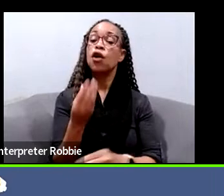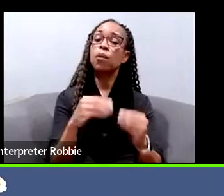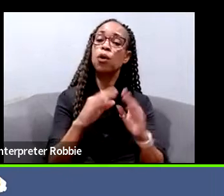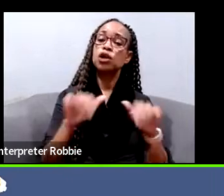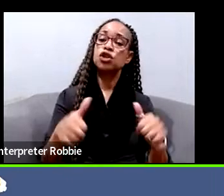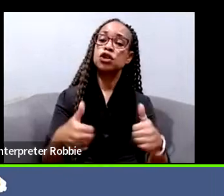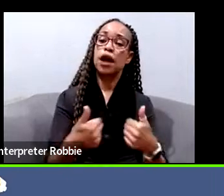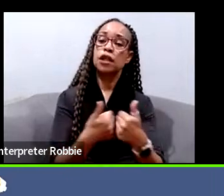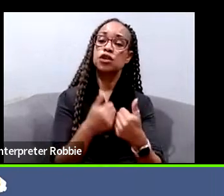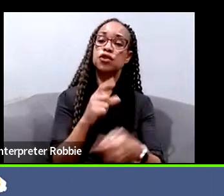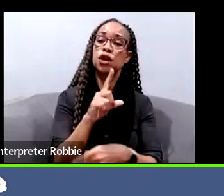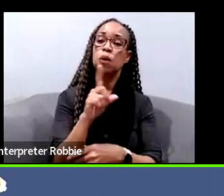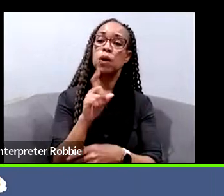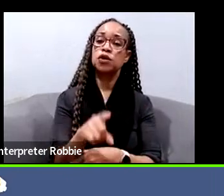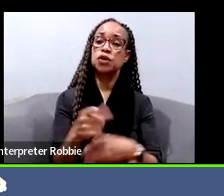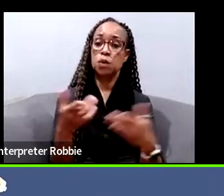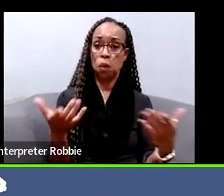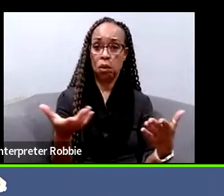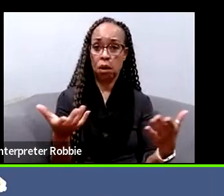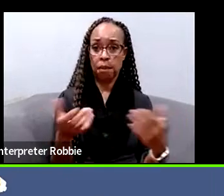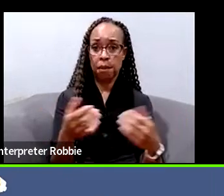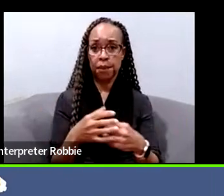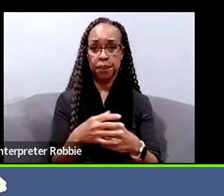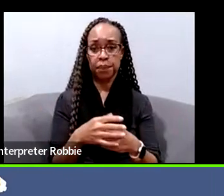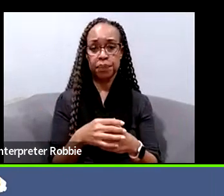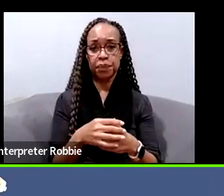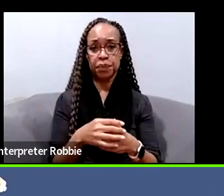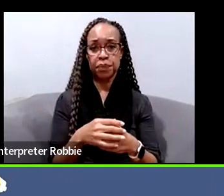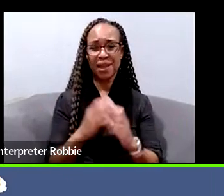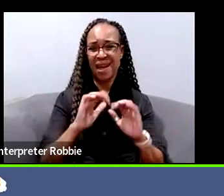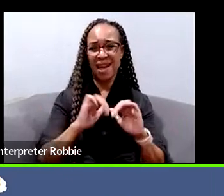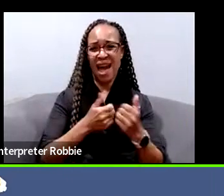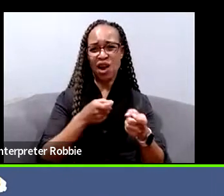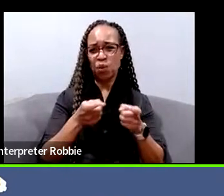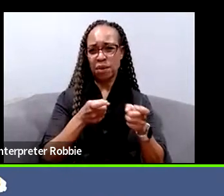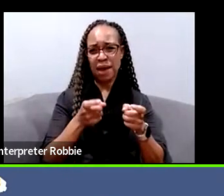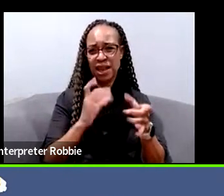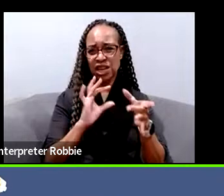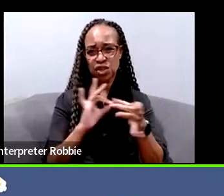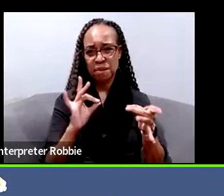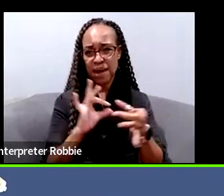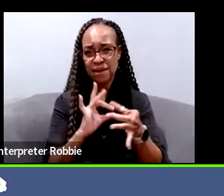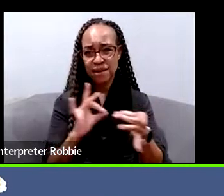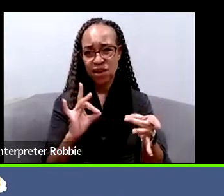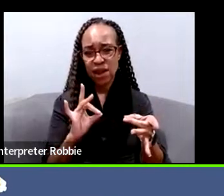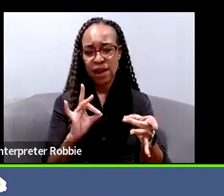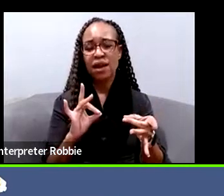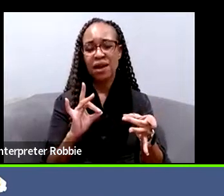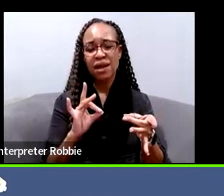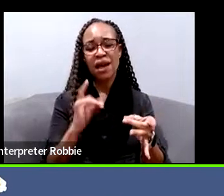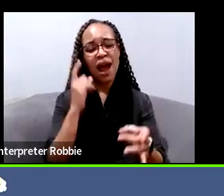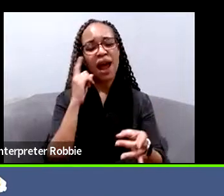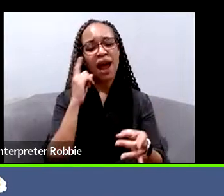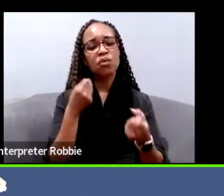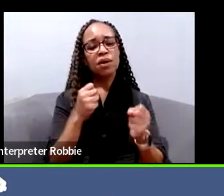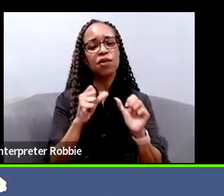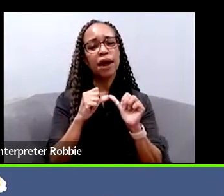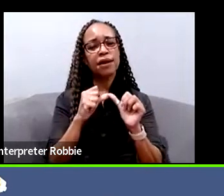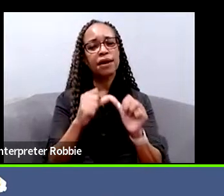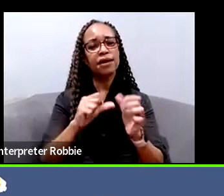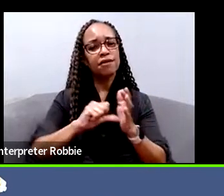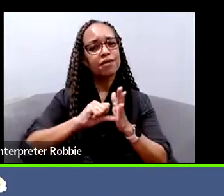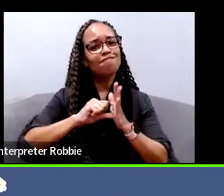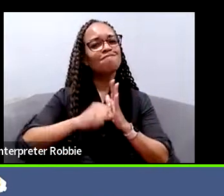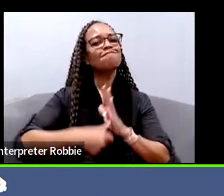question is, how do we manage the messaging? I think we have tried to continue to emphasize